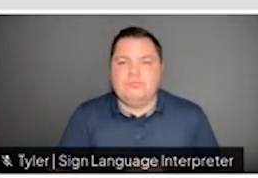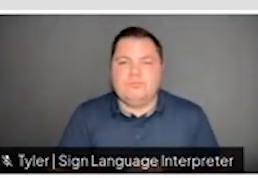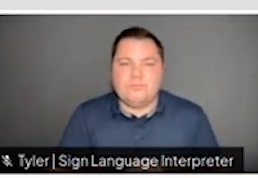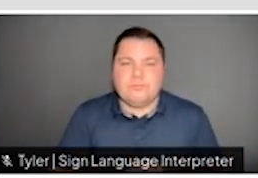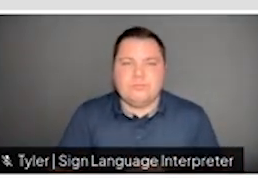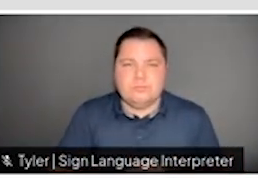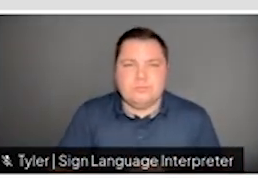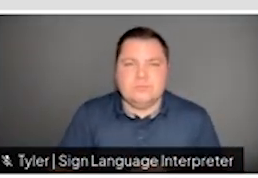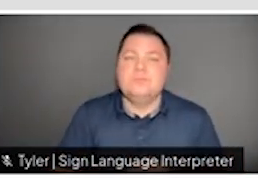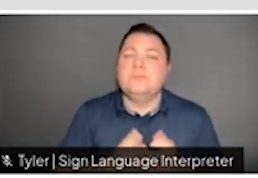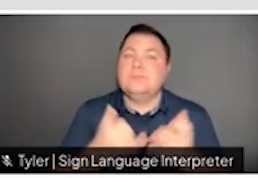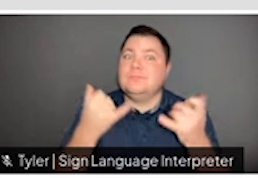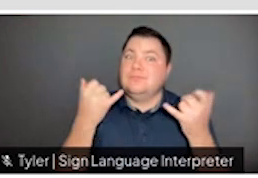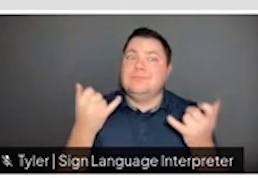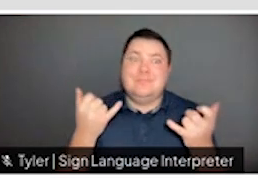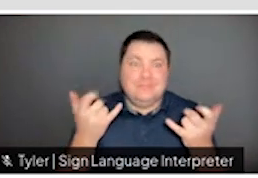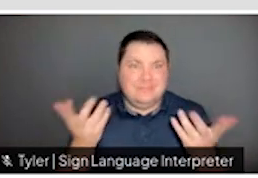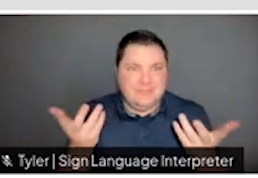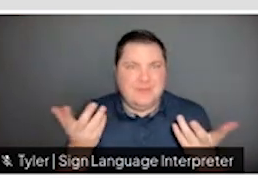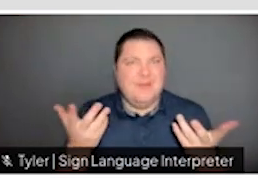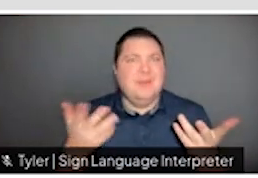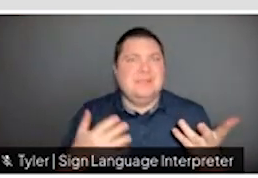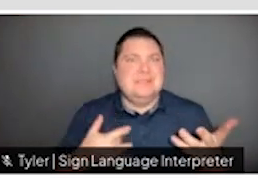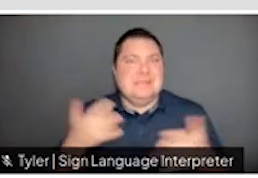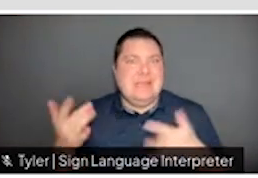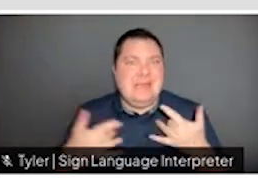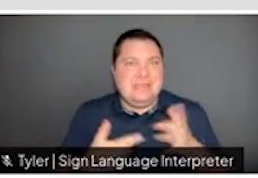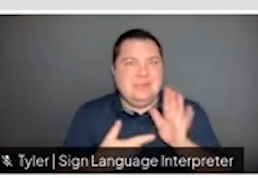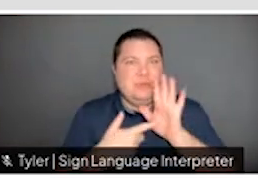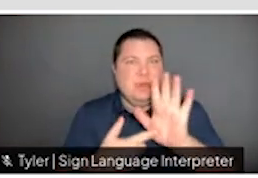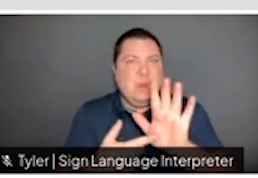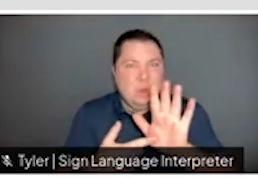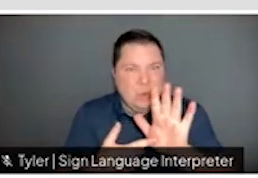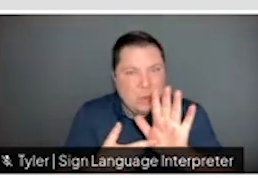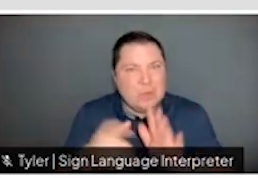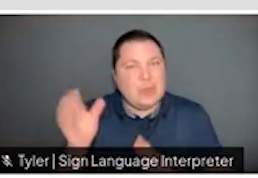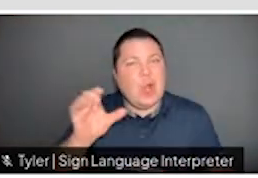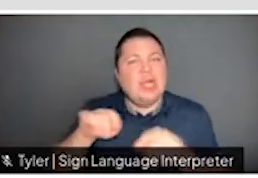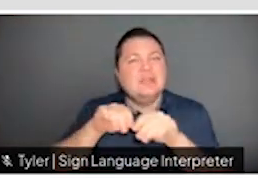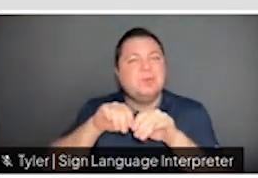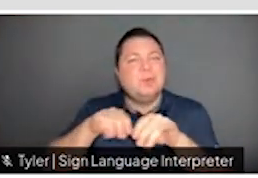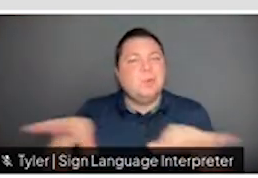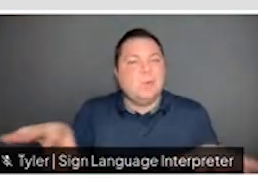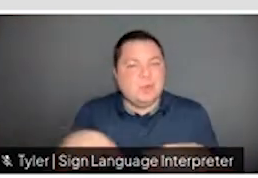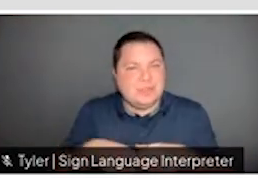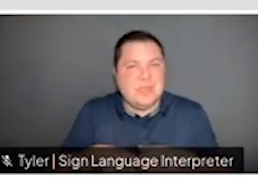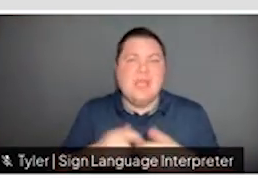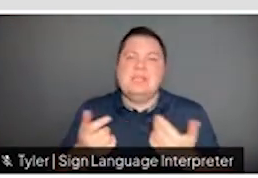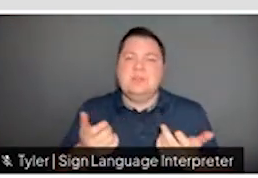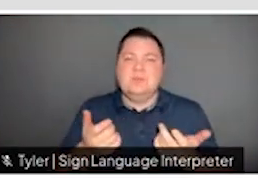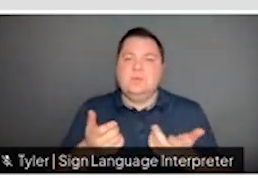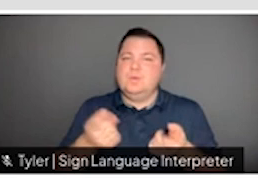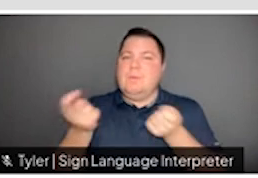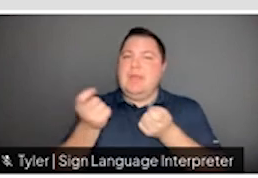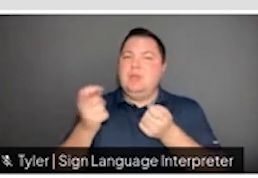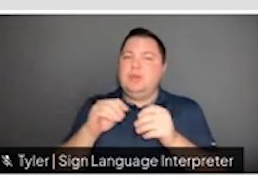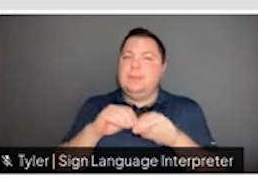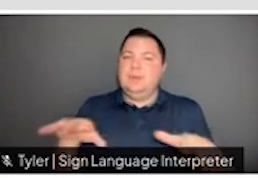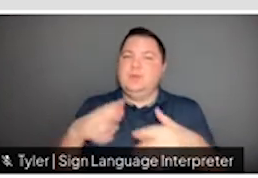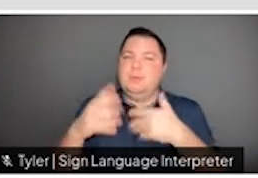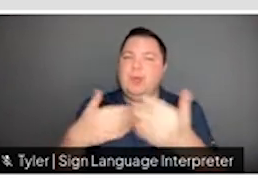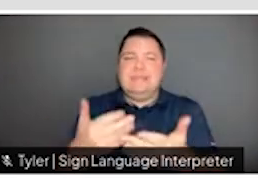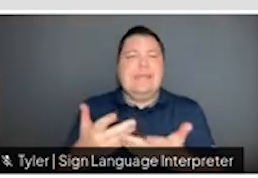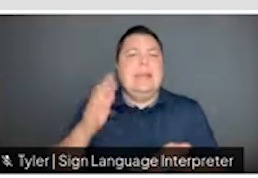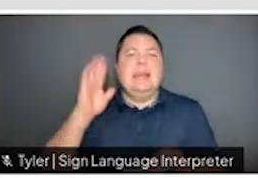And on that note, we are so excited to present to you today Carta Distributions, a way to seamlessly manage your distributions process with far less effort and a lot